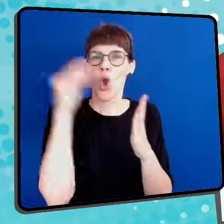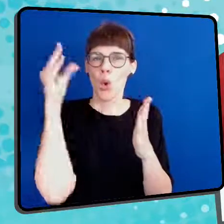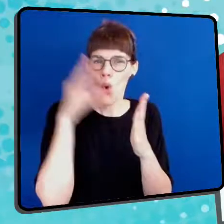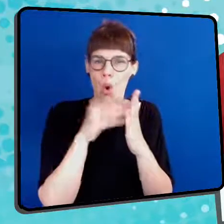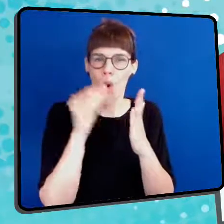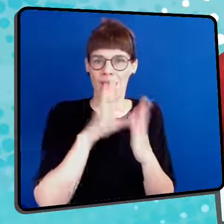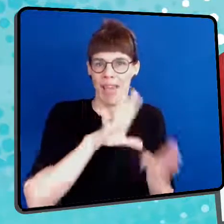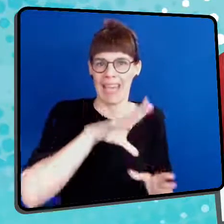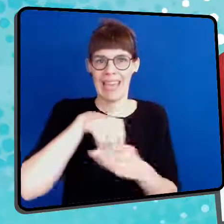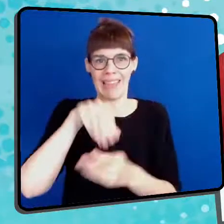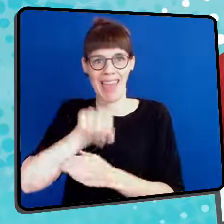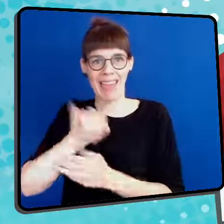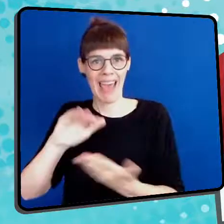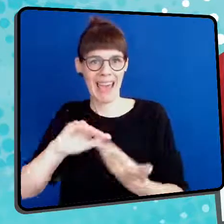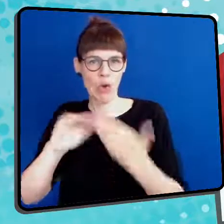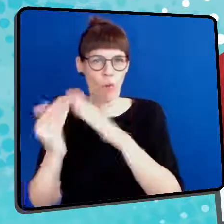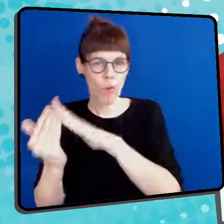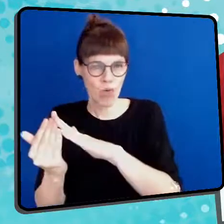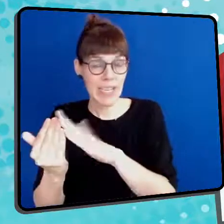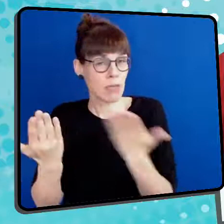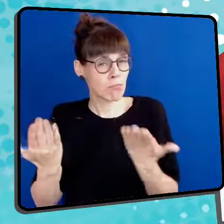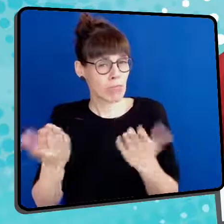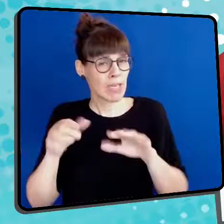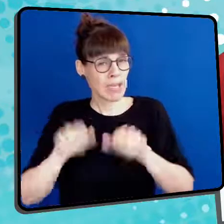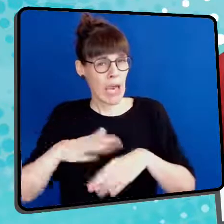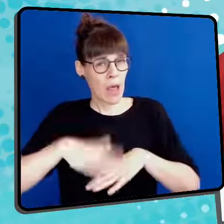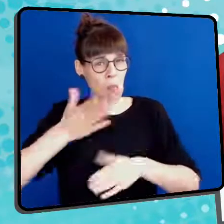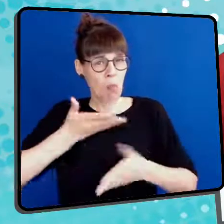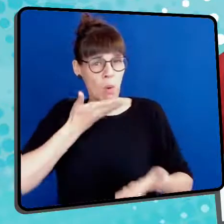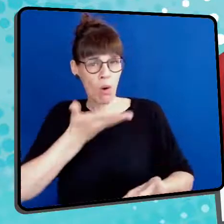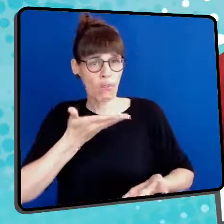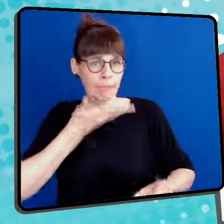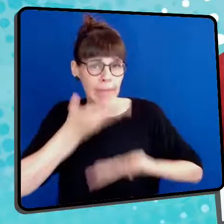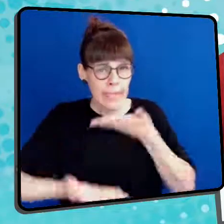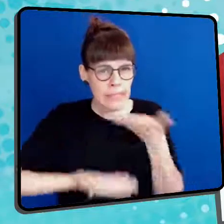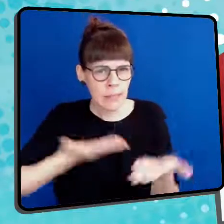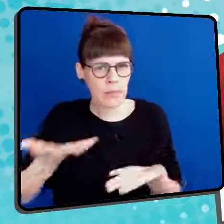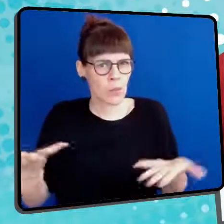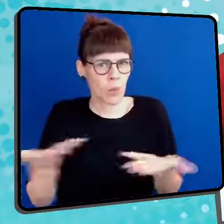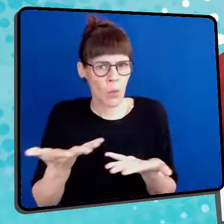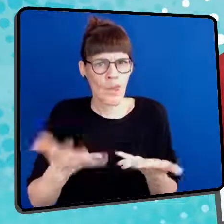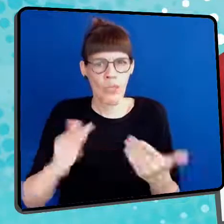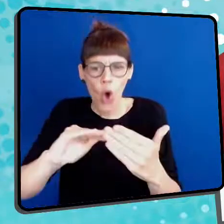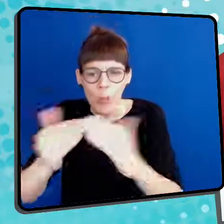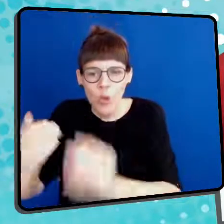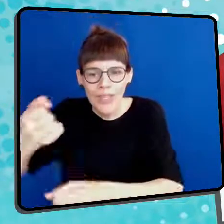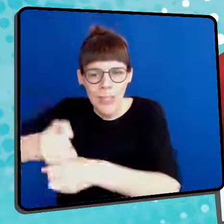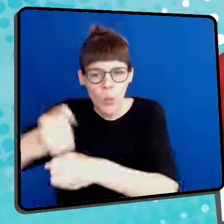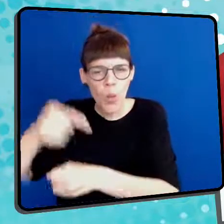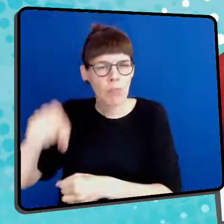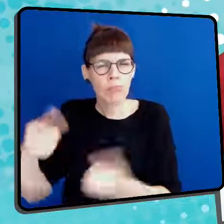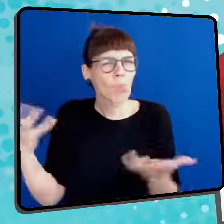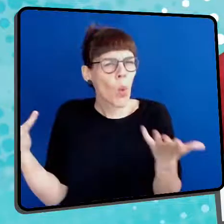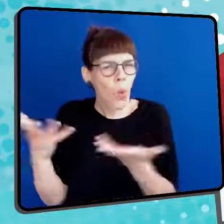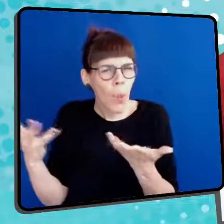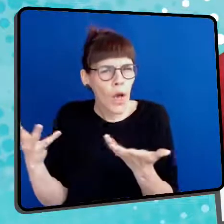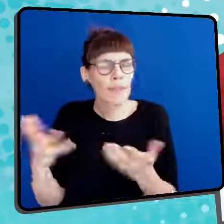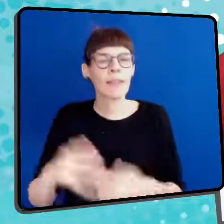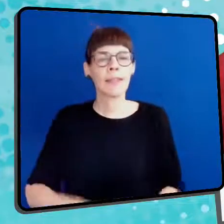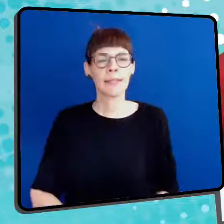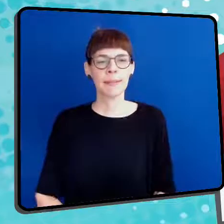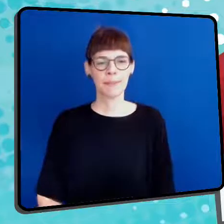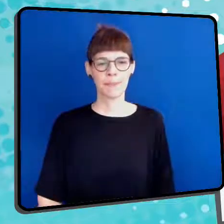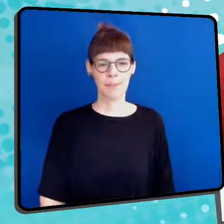you so well. Can you tell us a little bit more again about what you do with the community work? Yes, and before doing